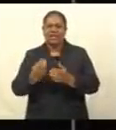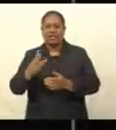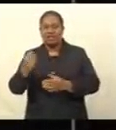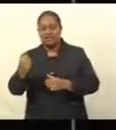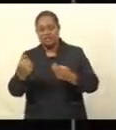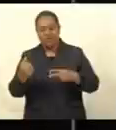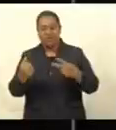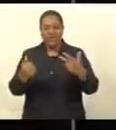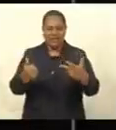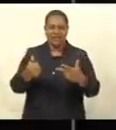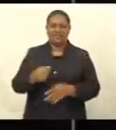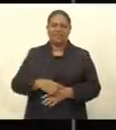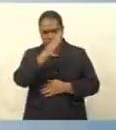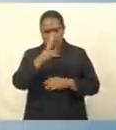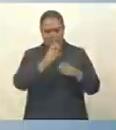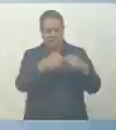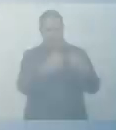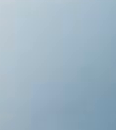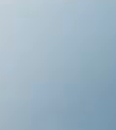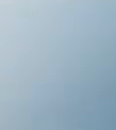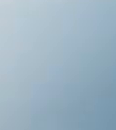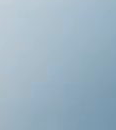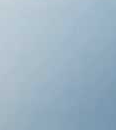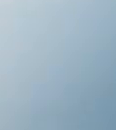a historical win for the Brisbane.